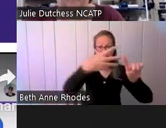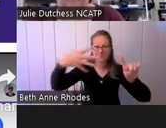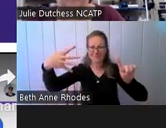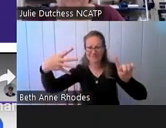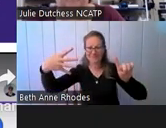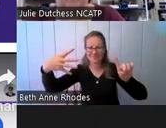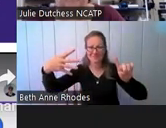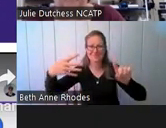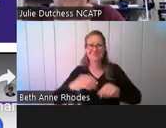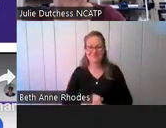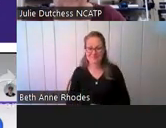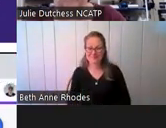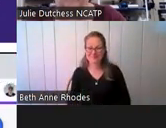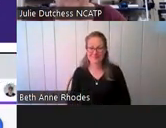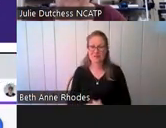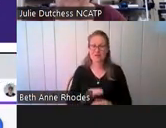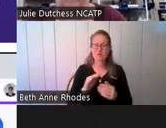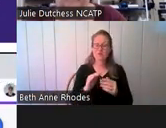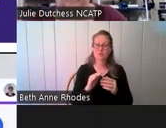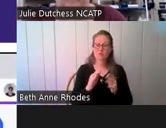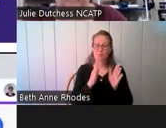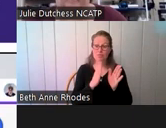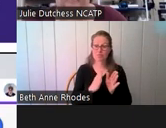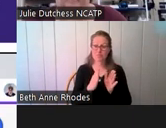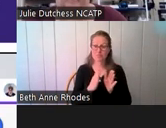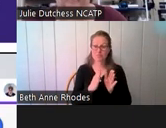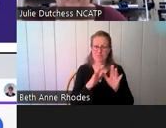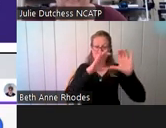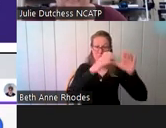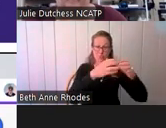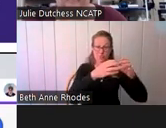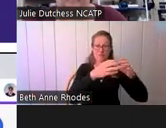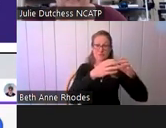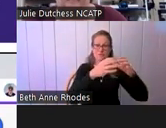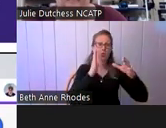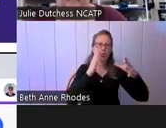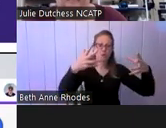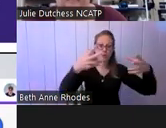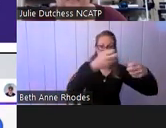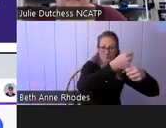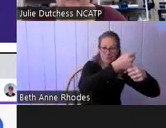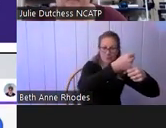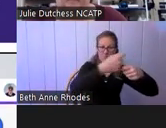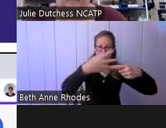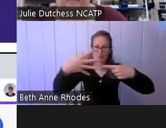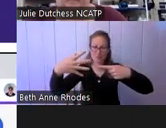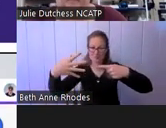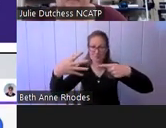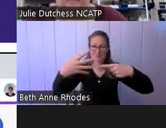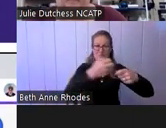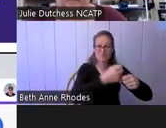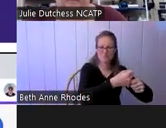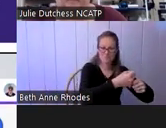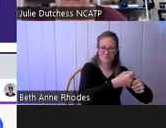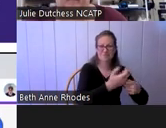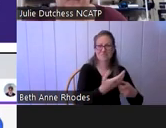workspace, notice that all the client rebrand tabs have been hidden and all the quarterly planning tabs swap into this window. If you realize there's another